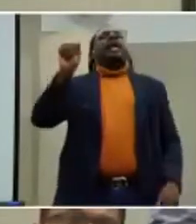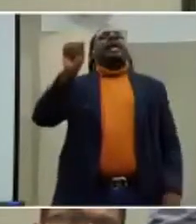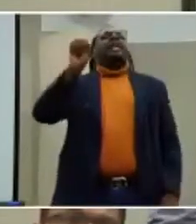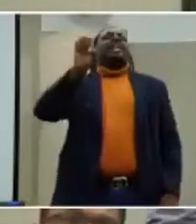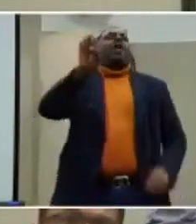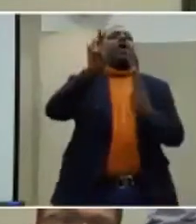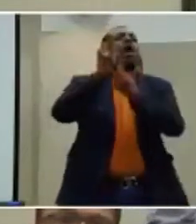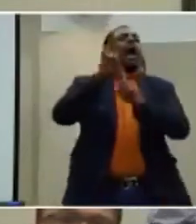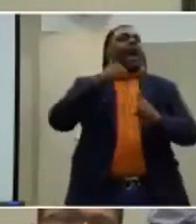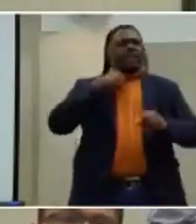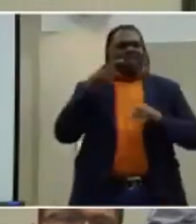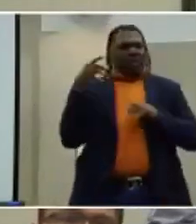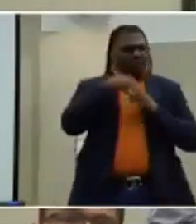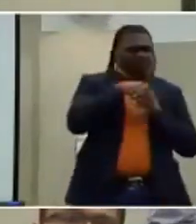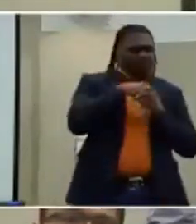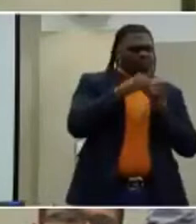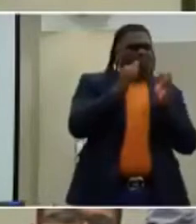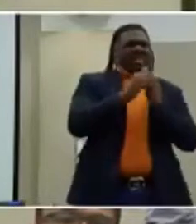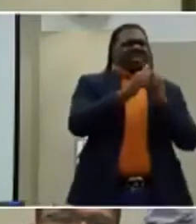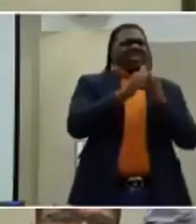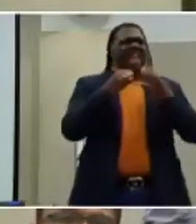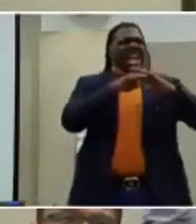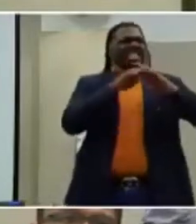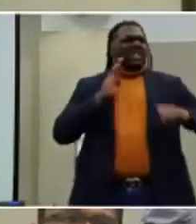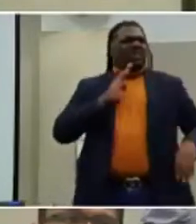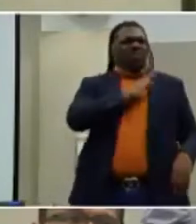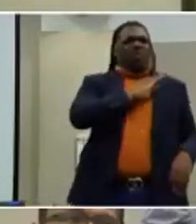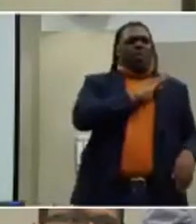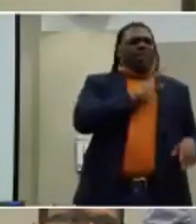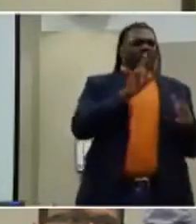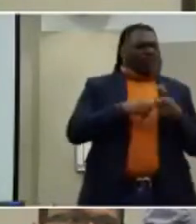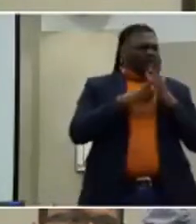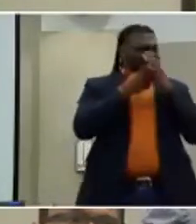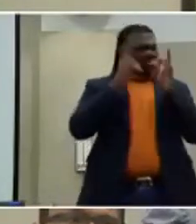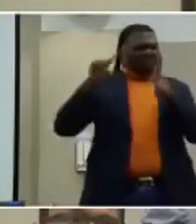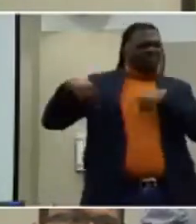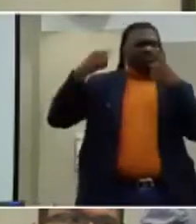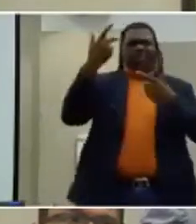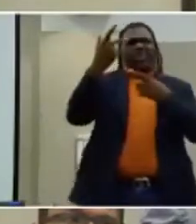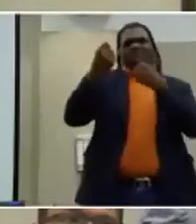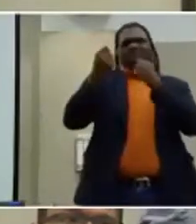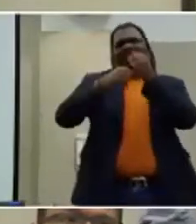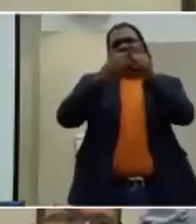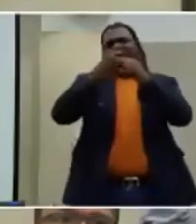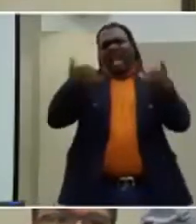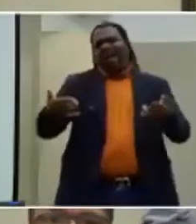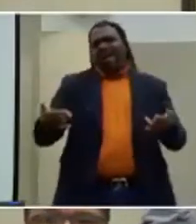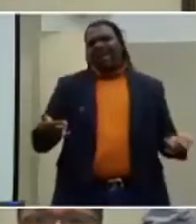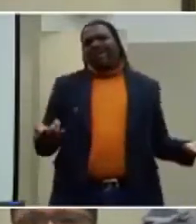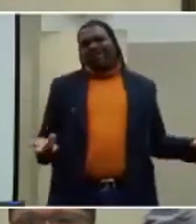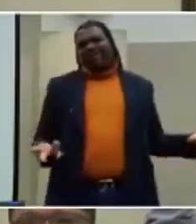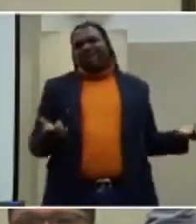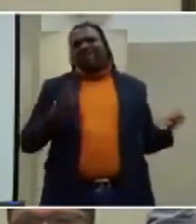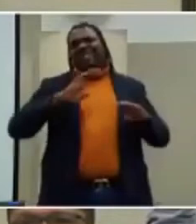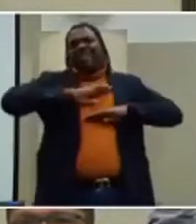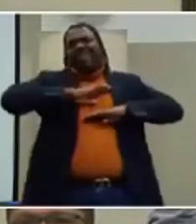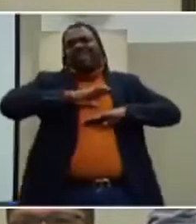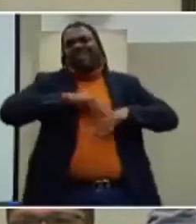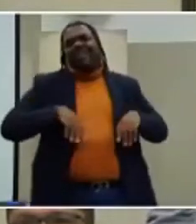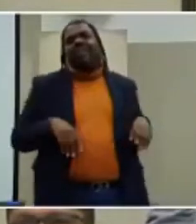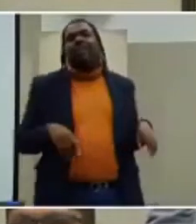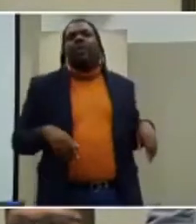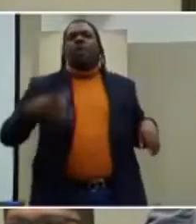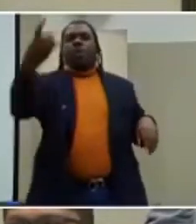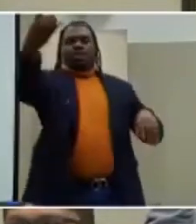I've been involved with the Access Board starting about 30 years ago, so I'm really very pleased. I have